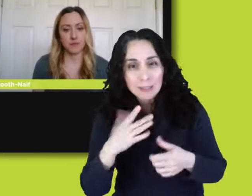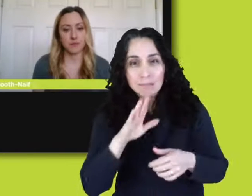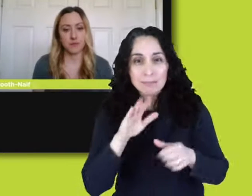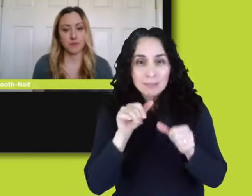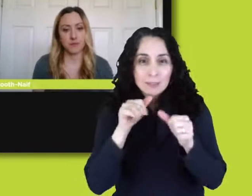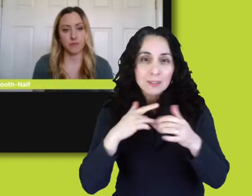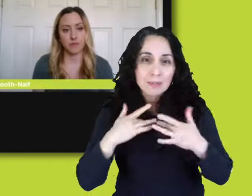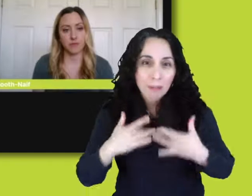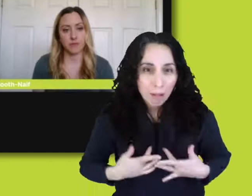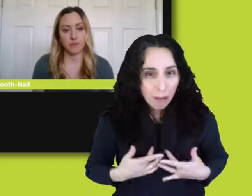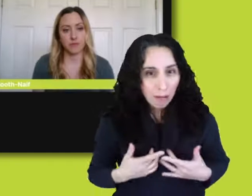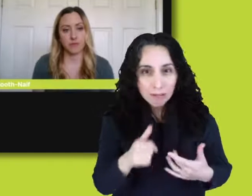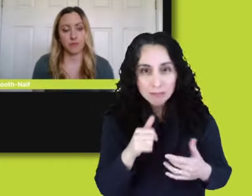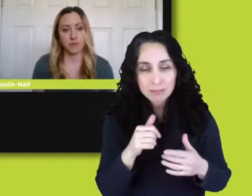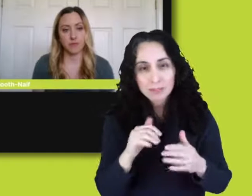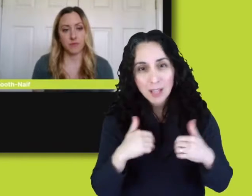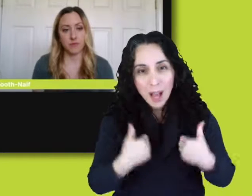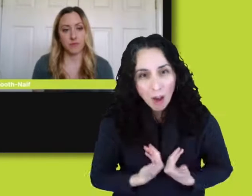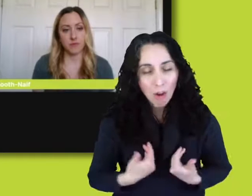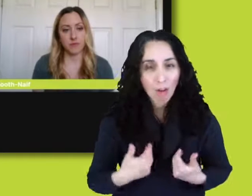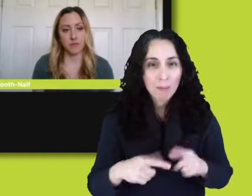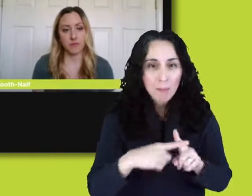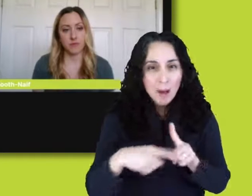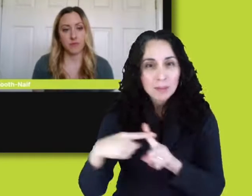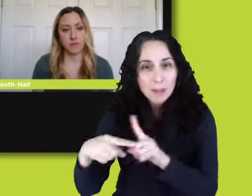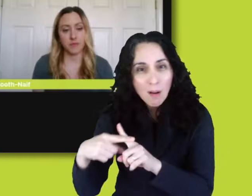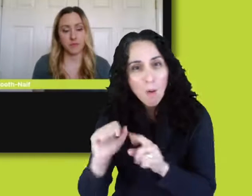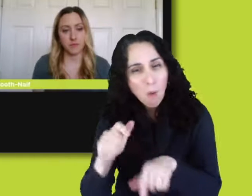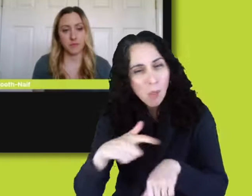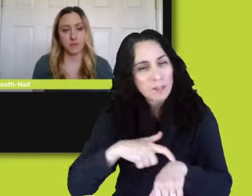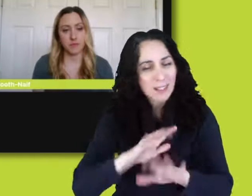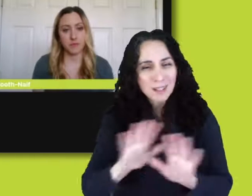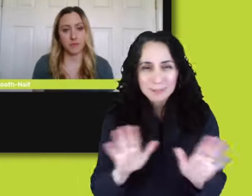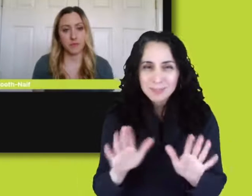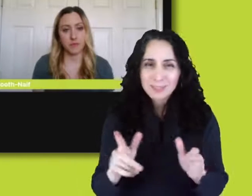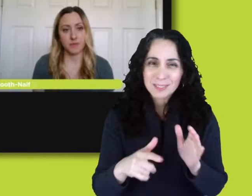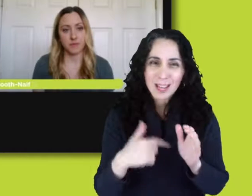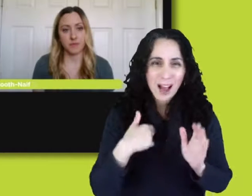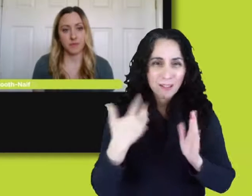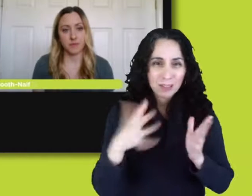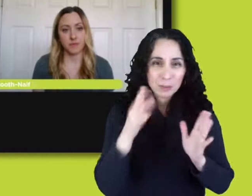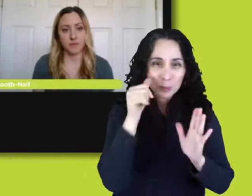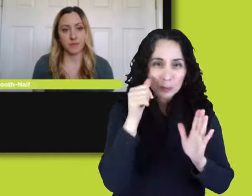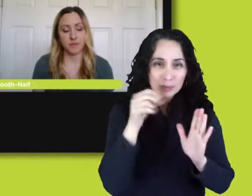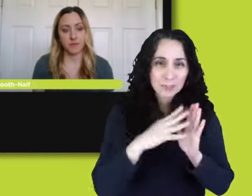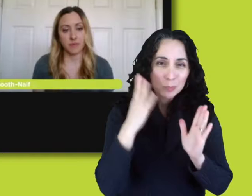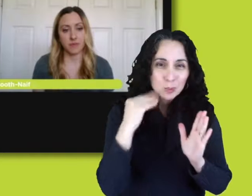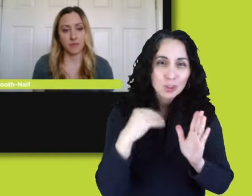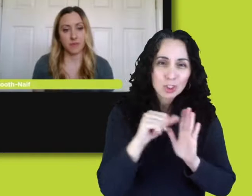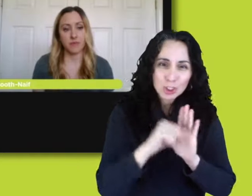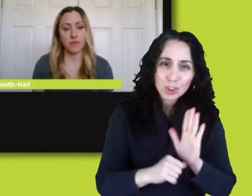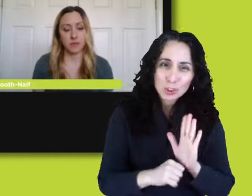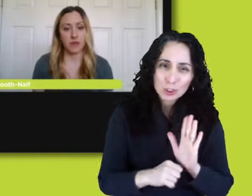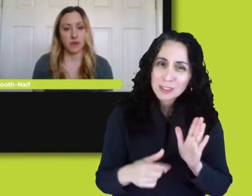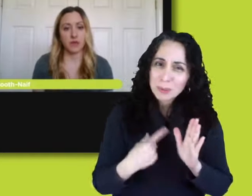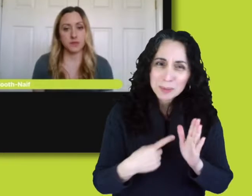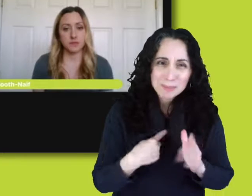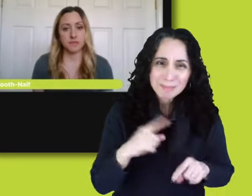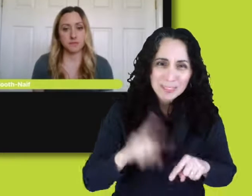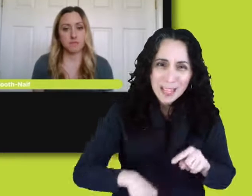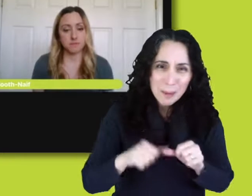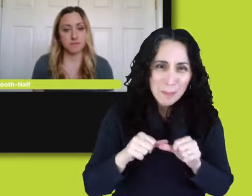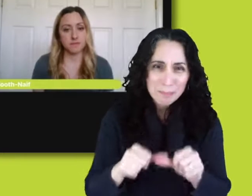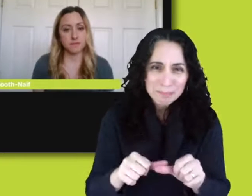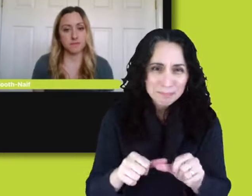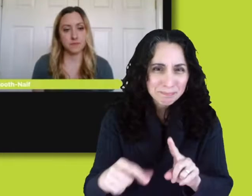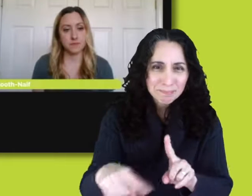through with CP, I've had one surgery, and sometimes I just can't. I can't keep positive. So